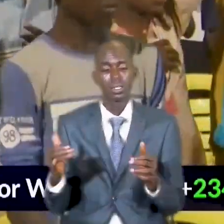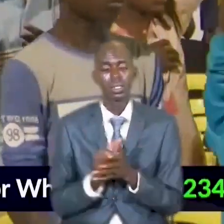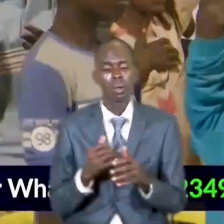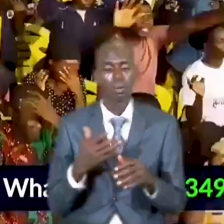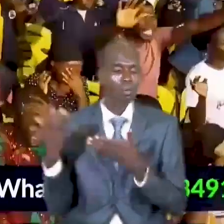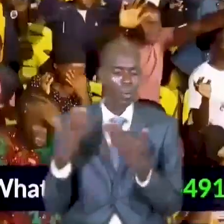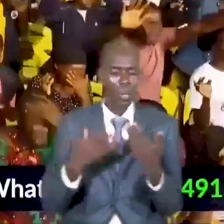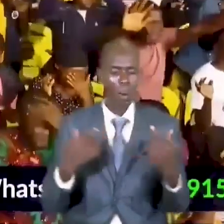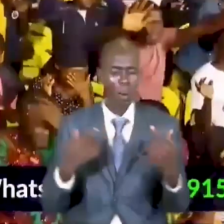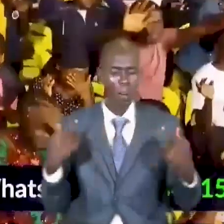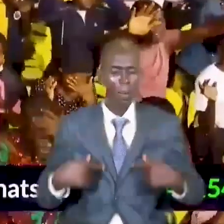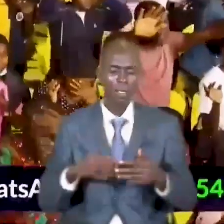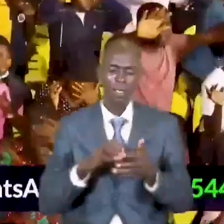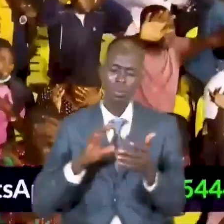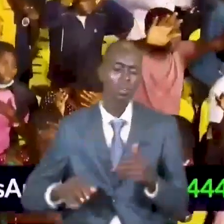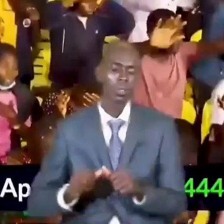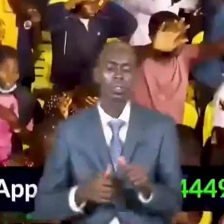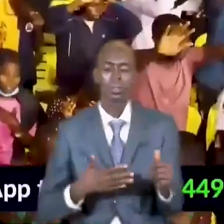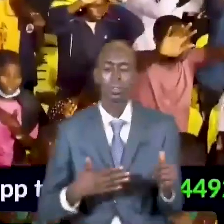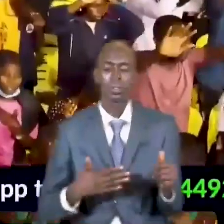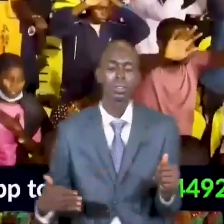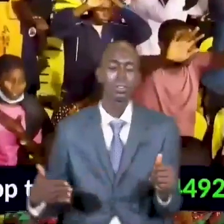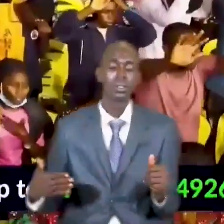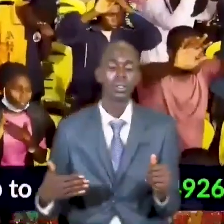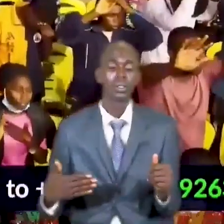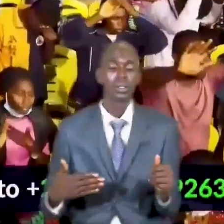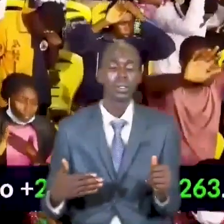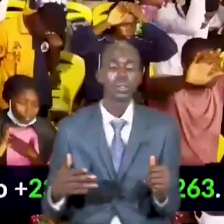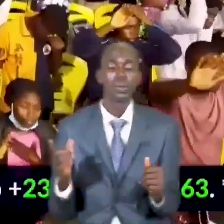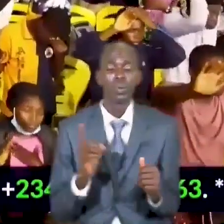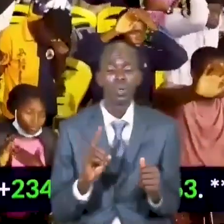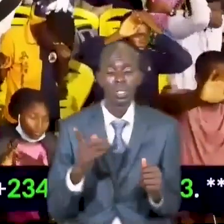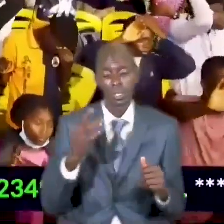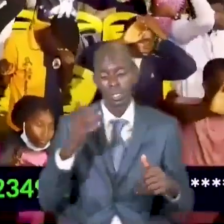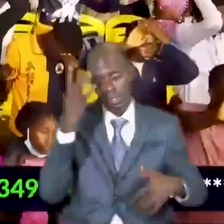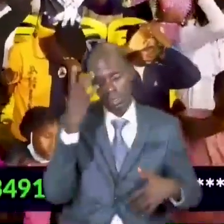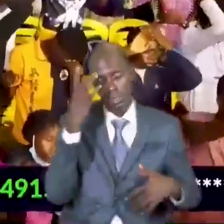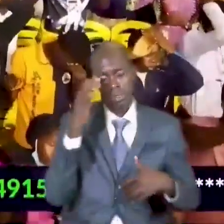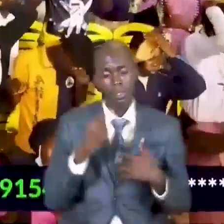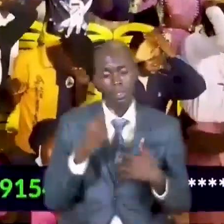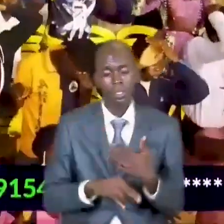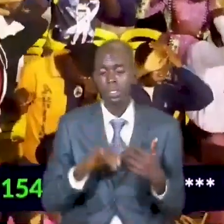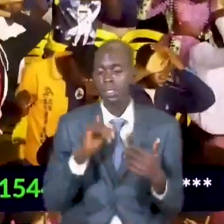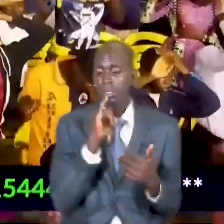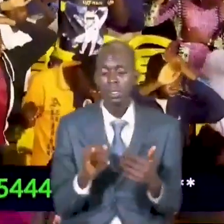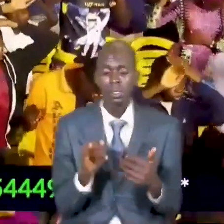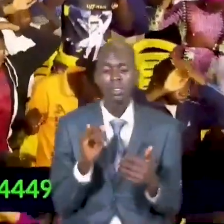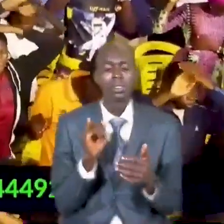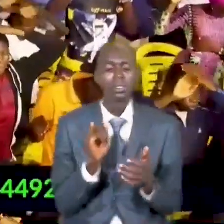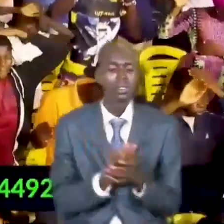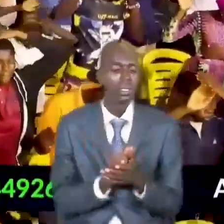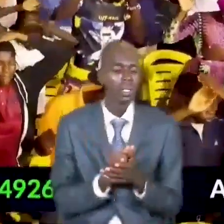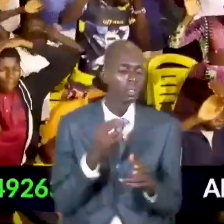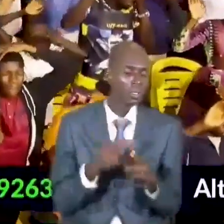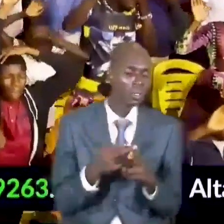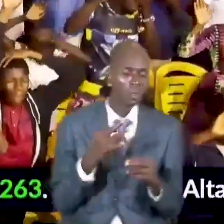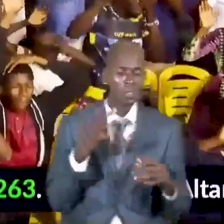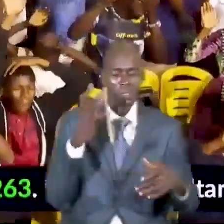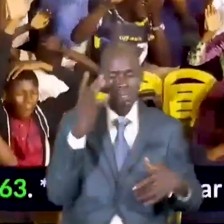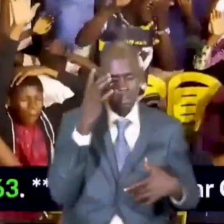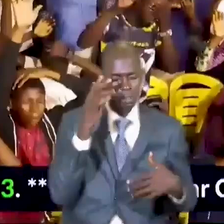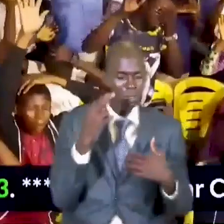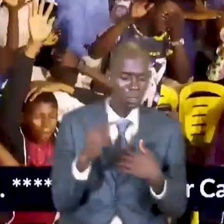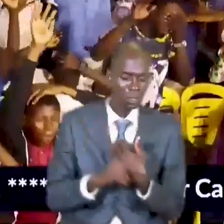remove everything. Amen. Whether the sickness has this name or that name, long-standing